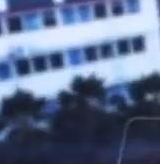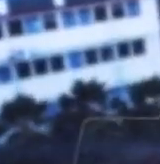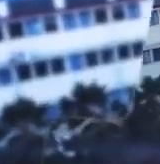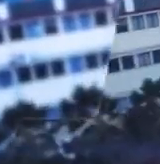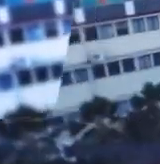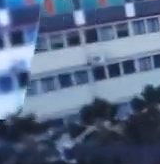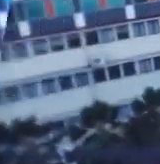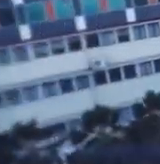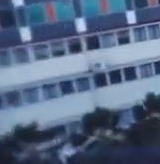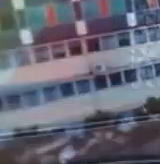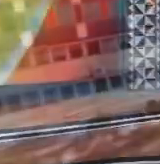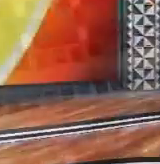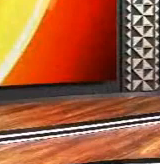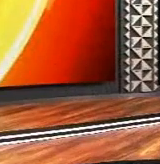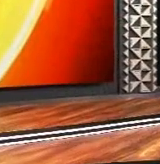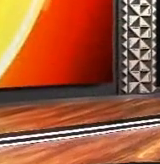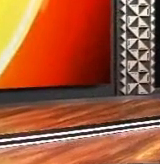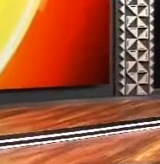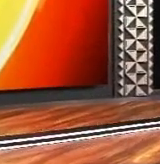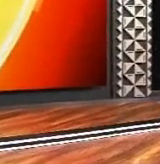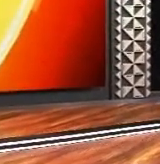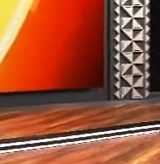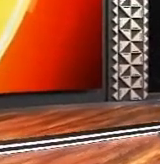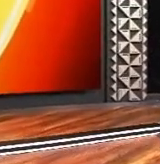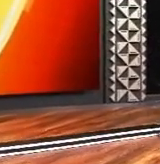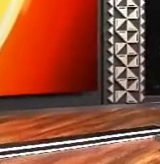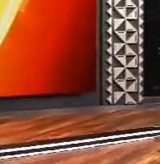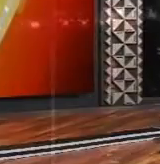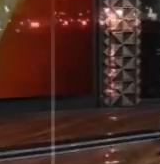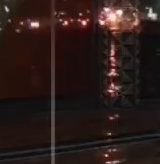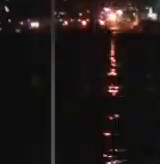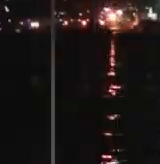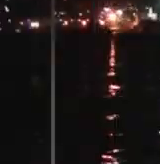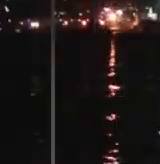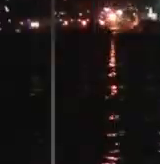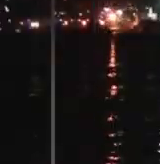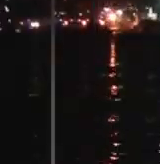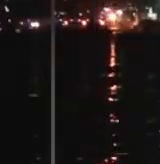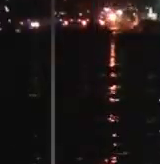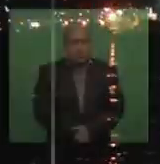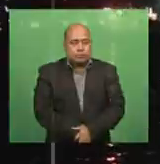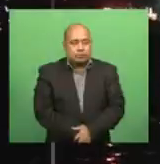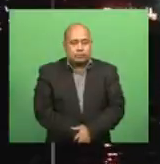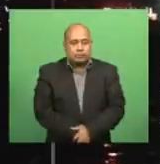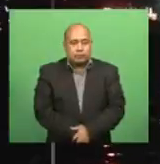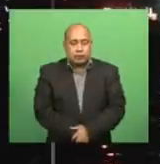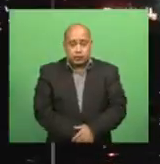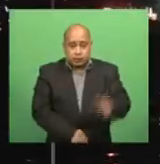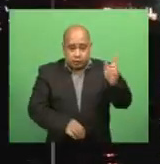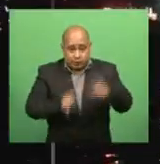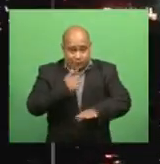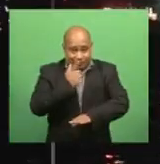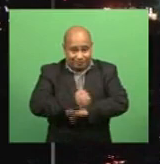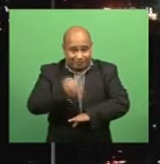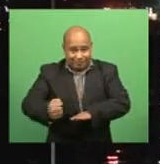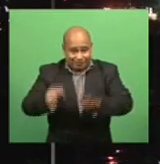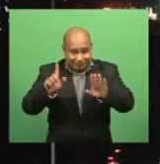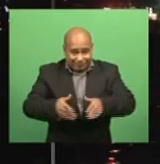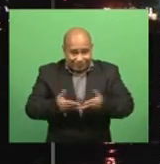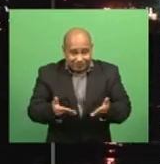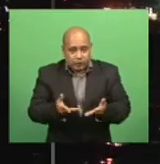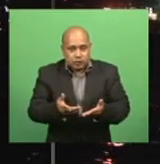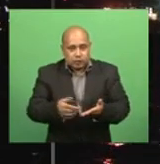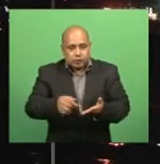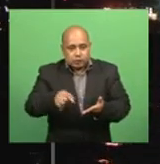From the studios of FBC Suva, Jamie Toro. To date, the government has accommodated